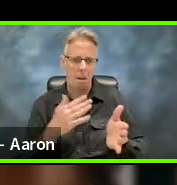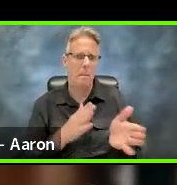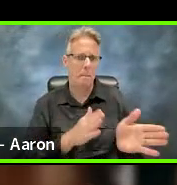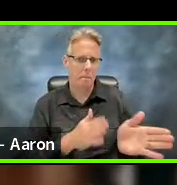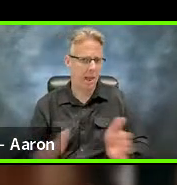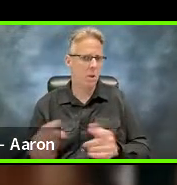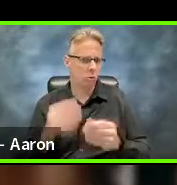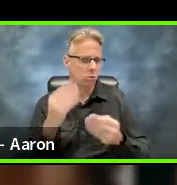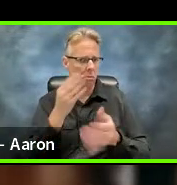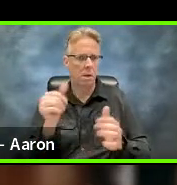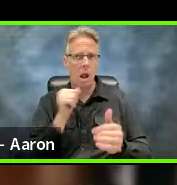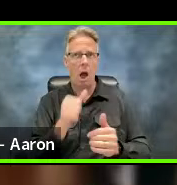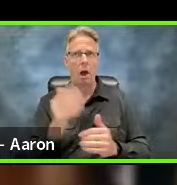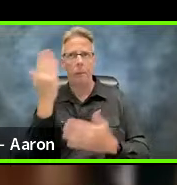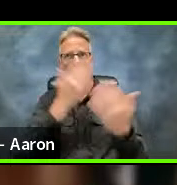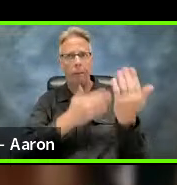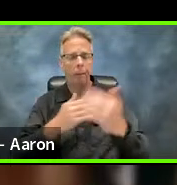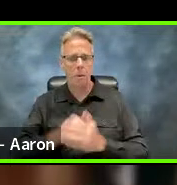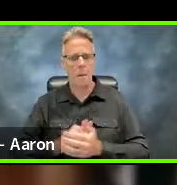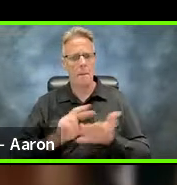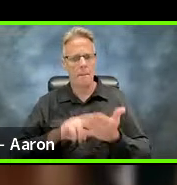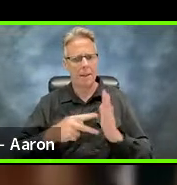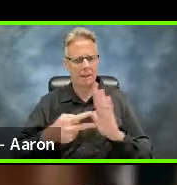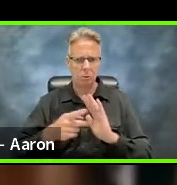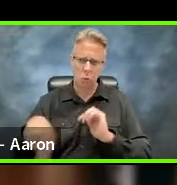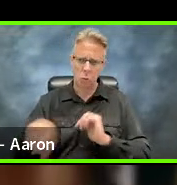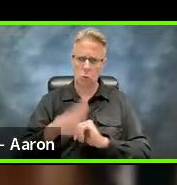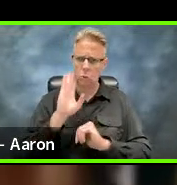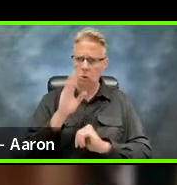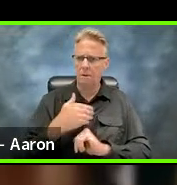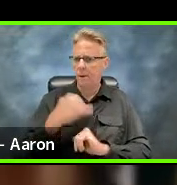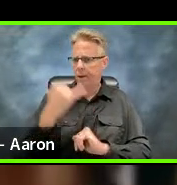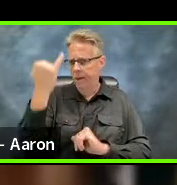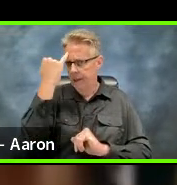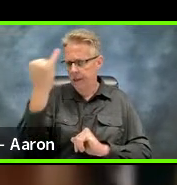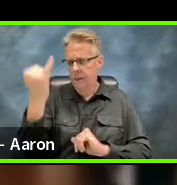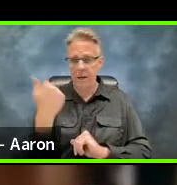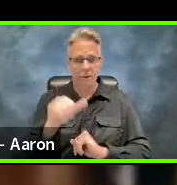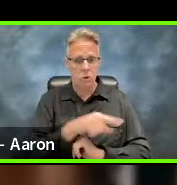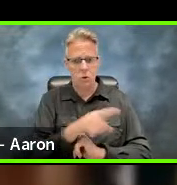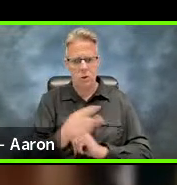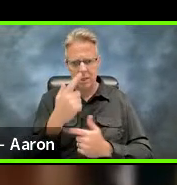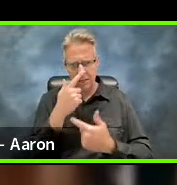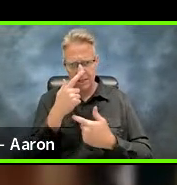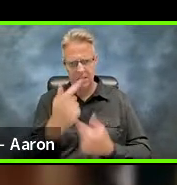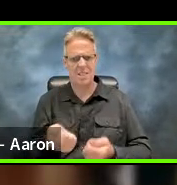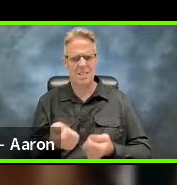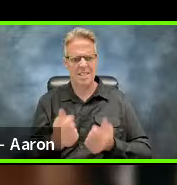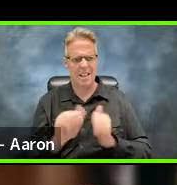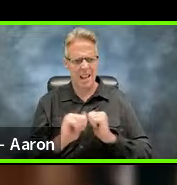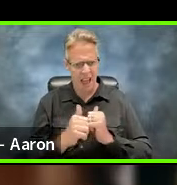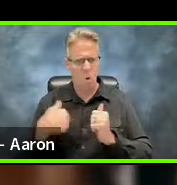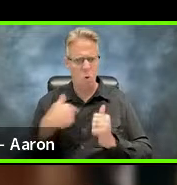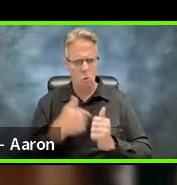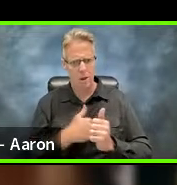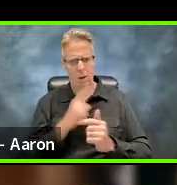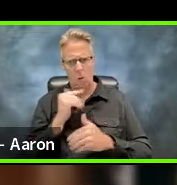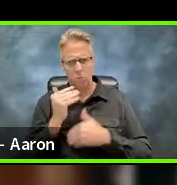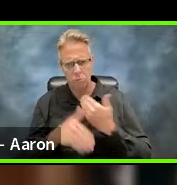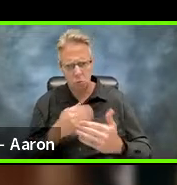so you all will have an idea, or anyone who's interested in how we are marching through